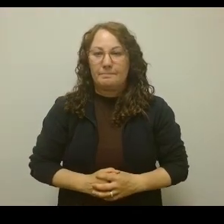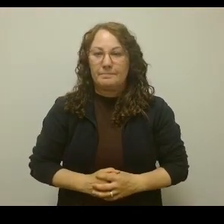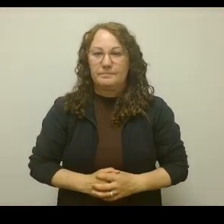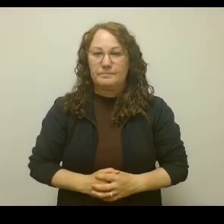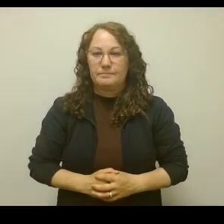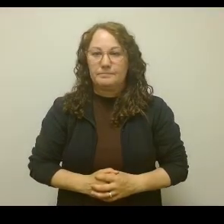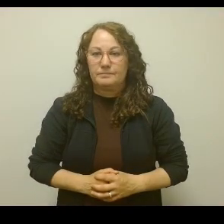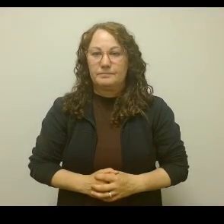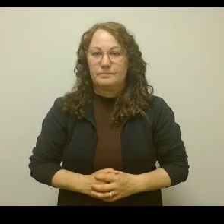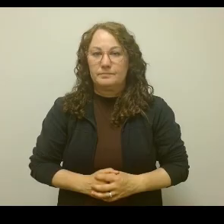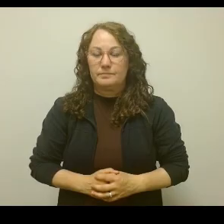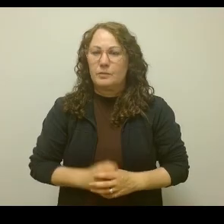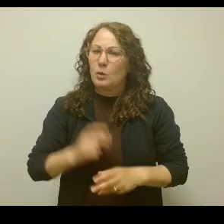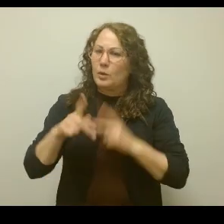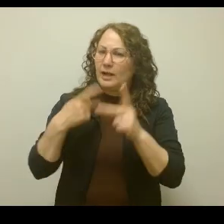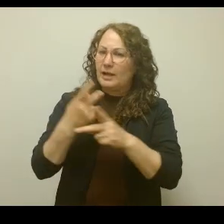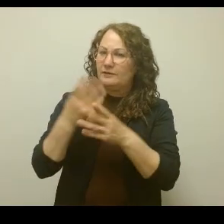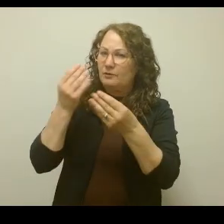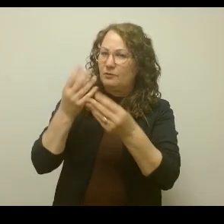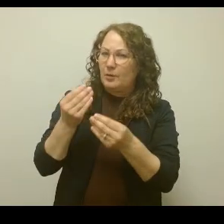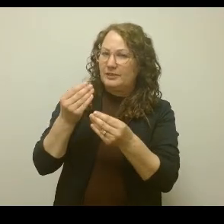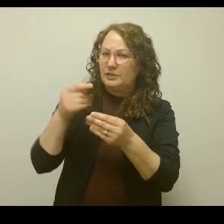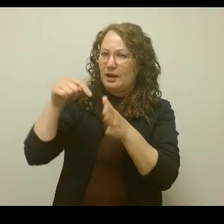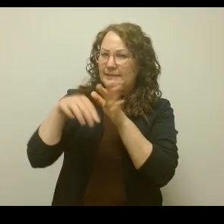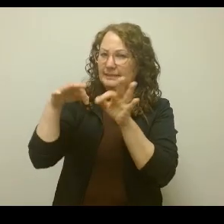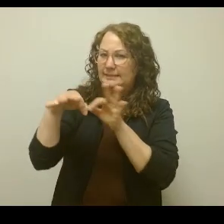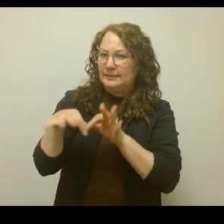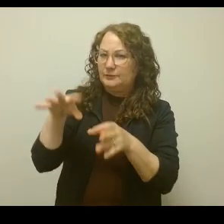What information or details does Mark include?